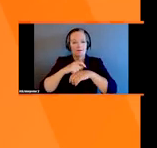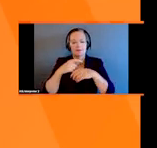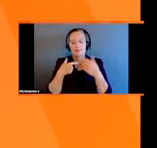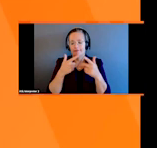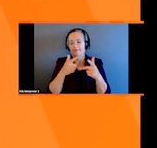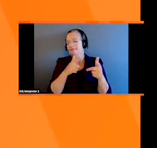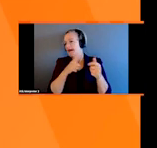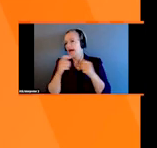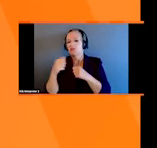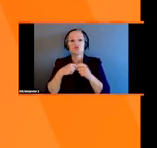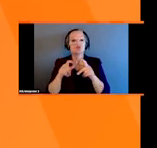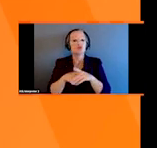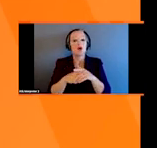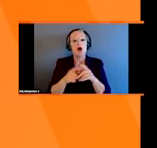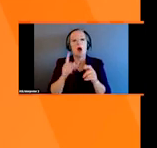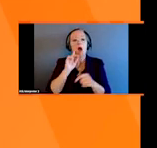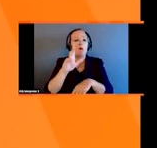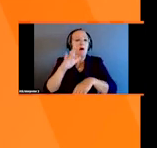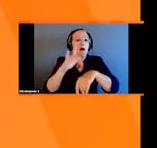it.